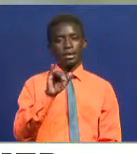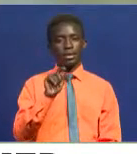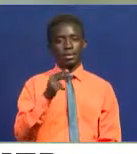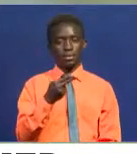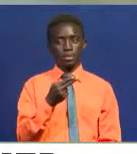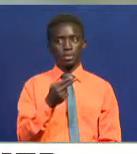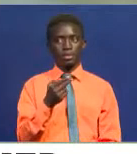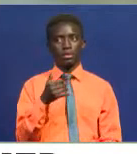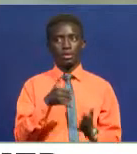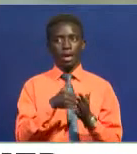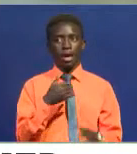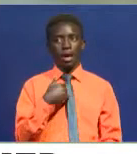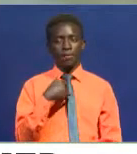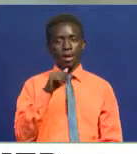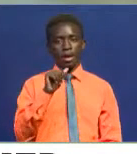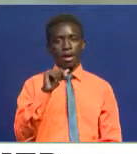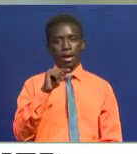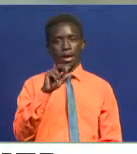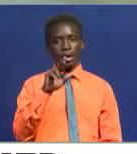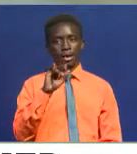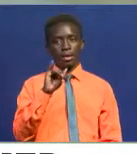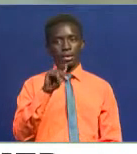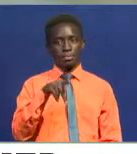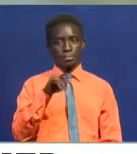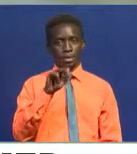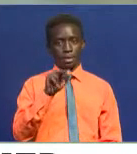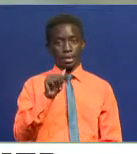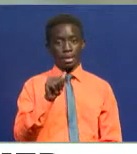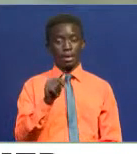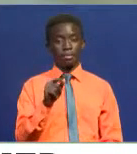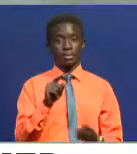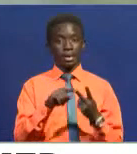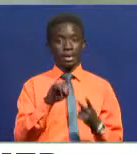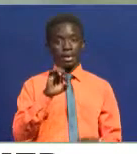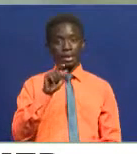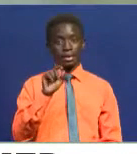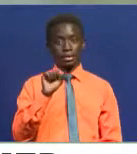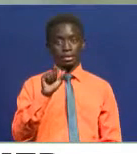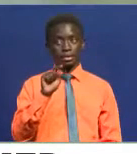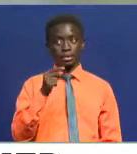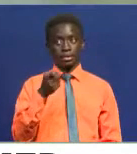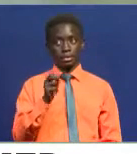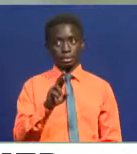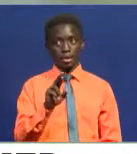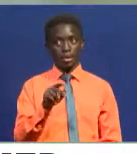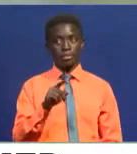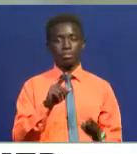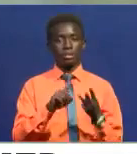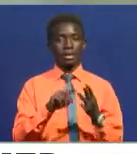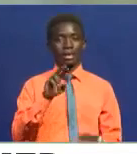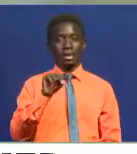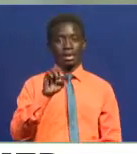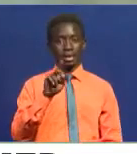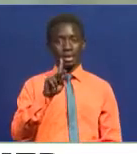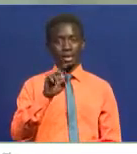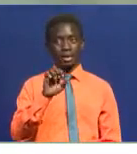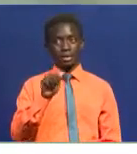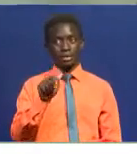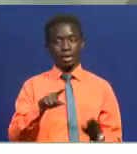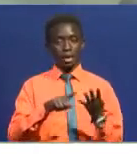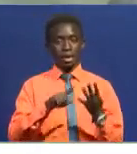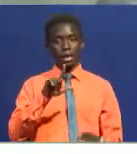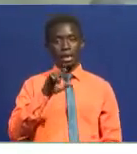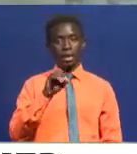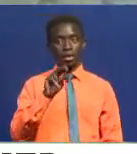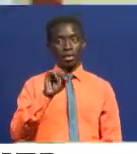libero Agrippina Kundu, setters Esther Mutinda, Immaculate Nekesa, outside hitters Leonida Kasaya,